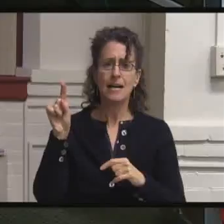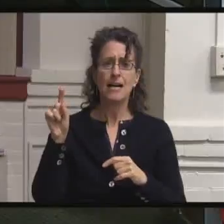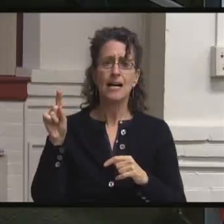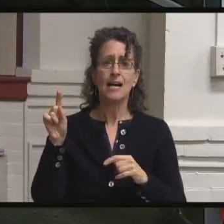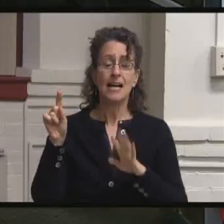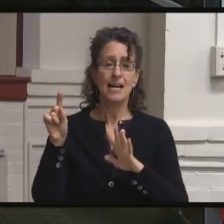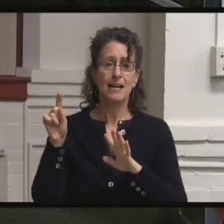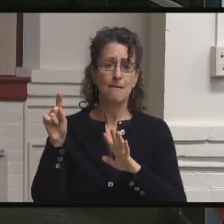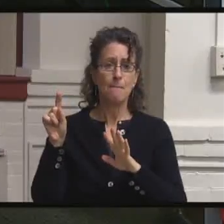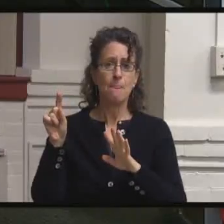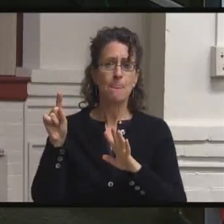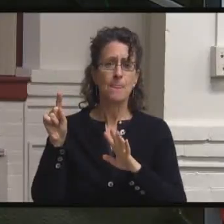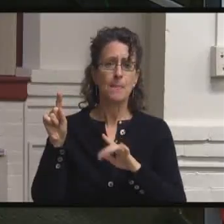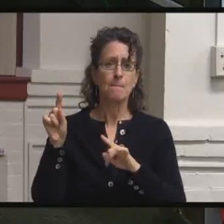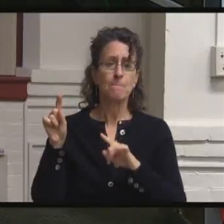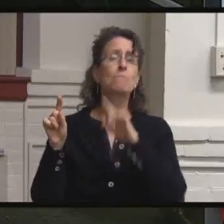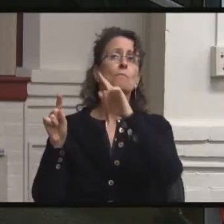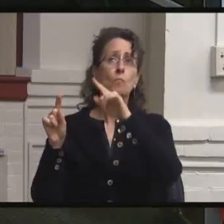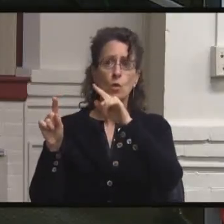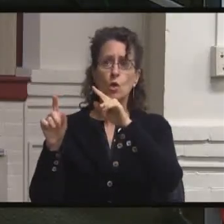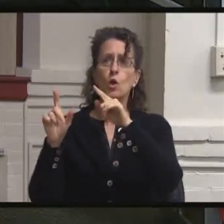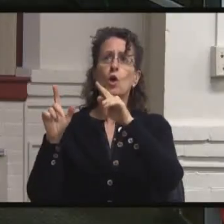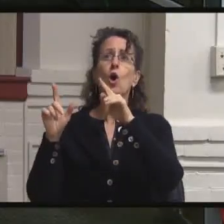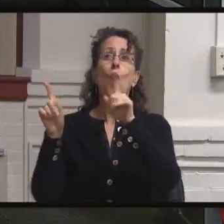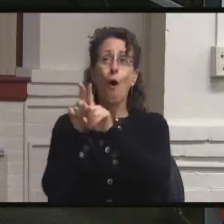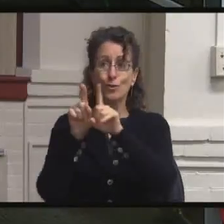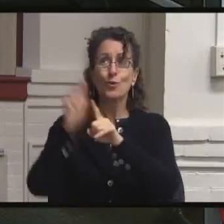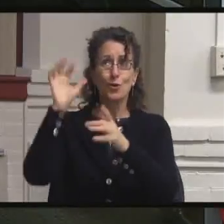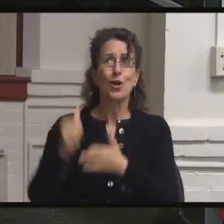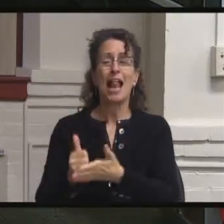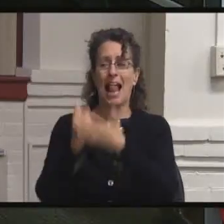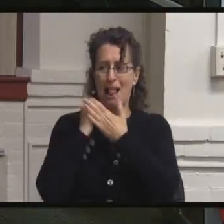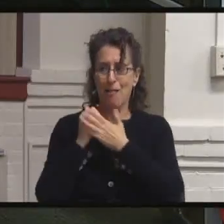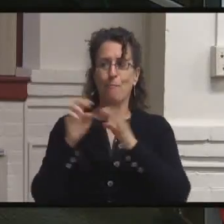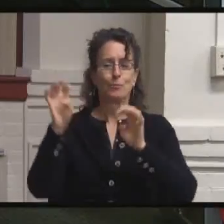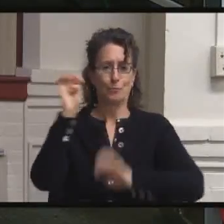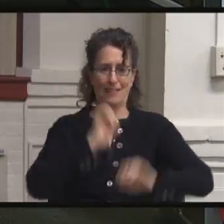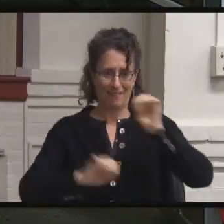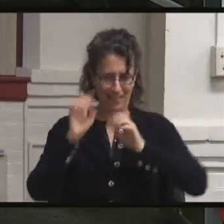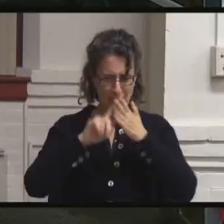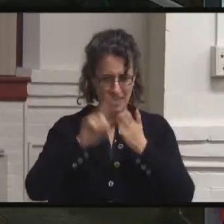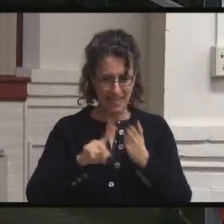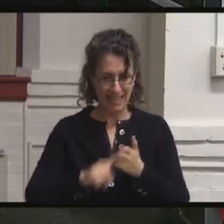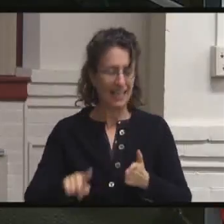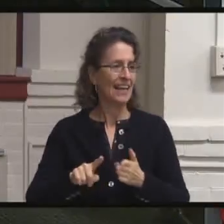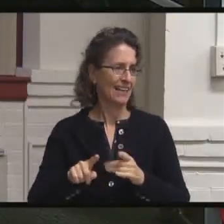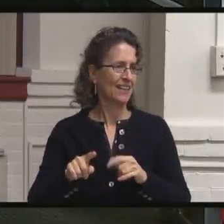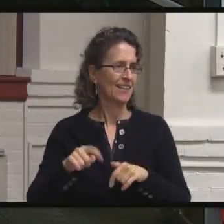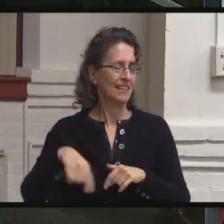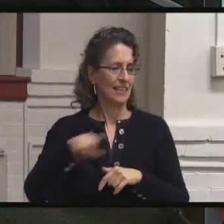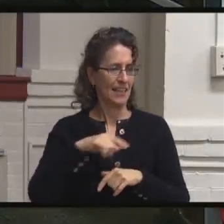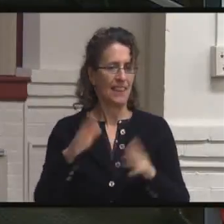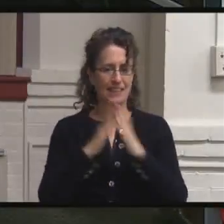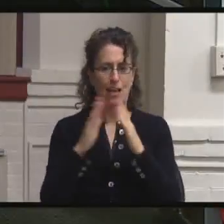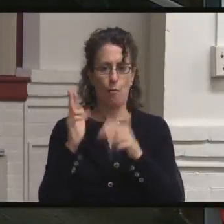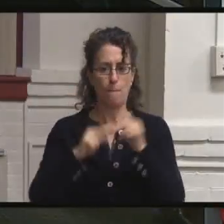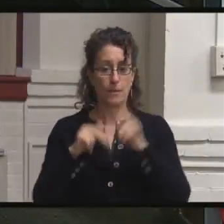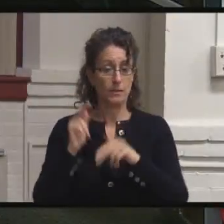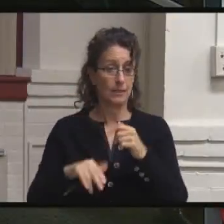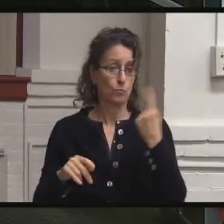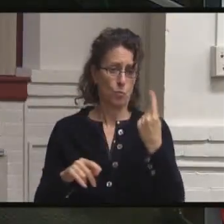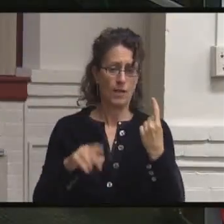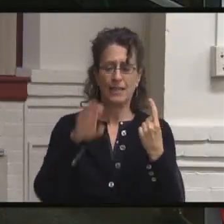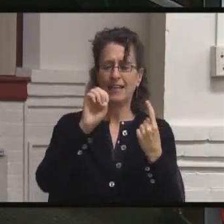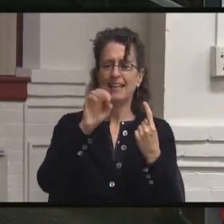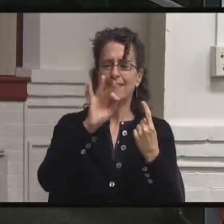benefit to the town in terms of evaluating our facilities. One of which is Efficiency Vermont, which I think most folks are aware